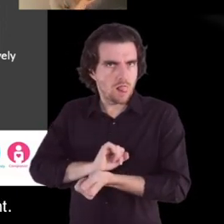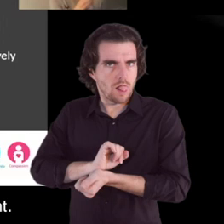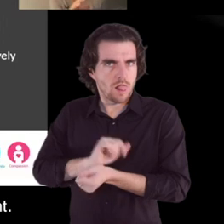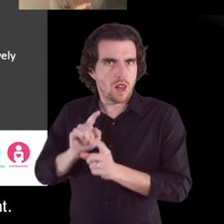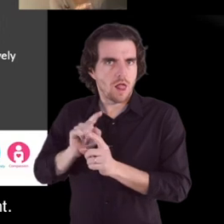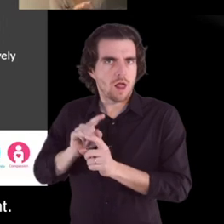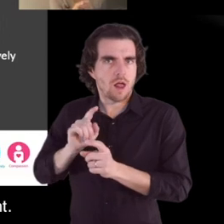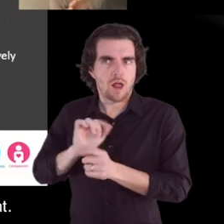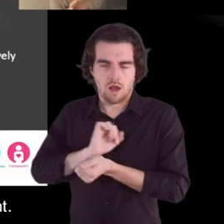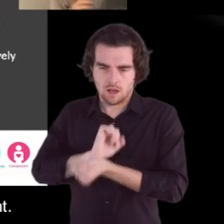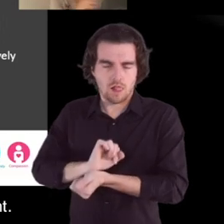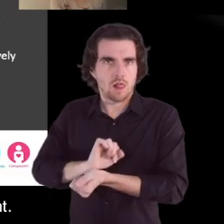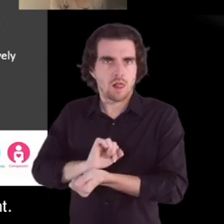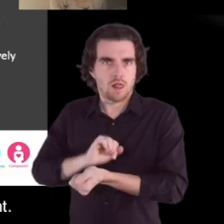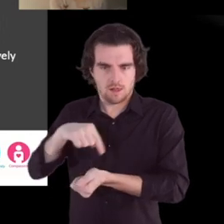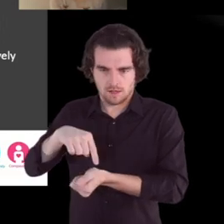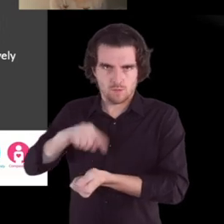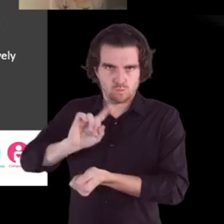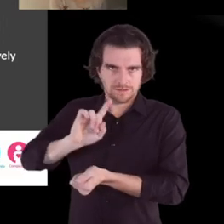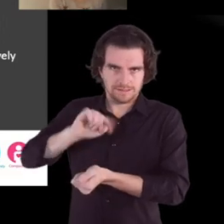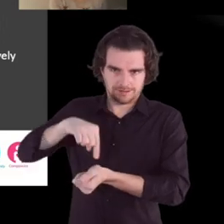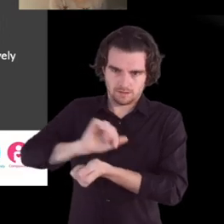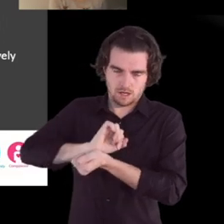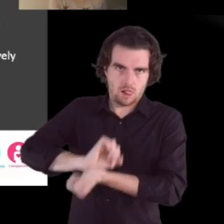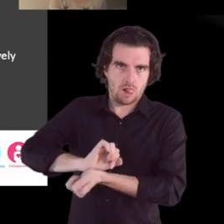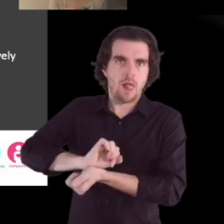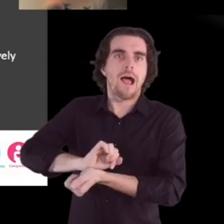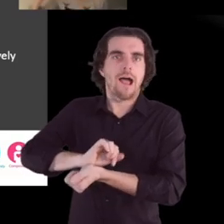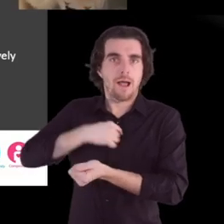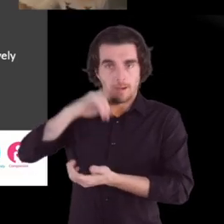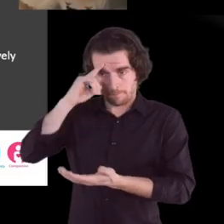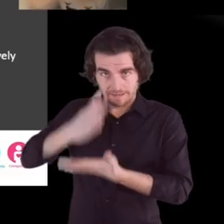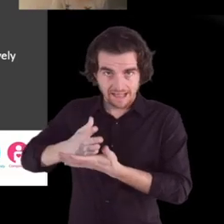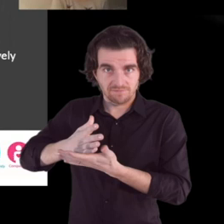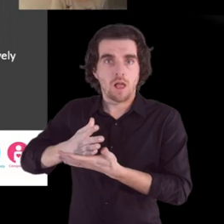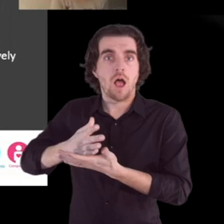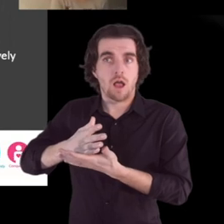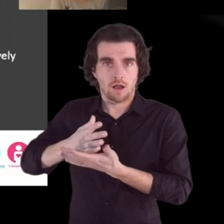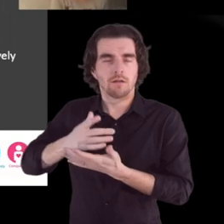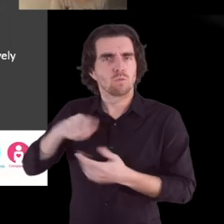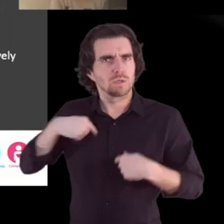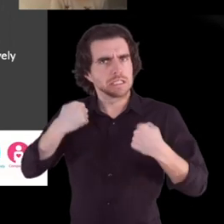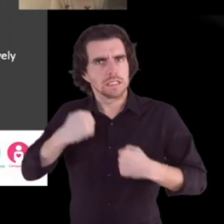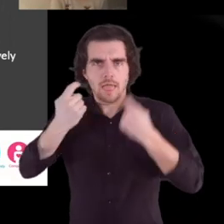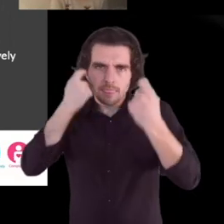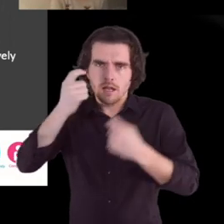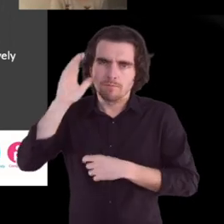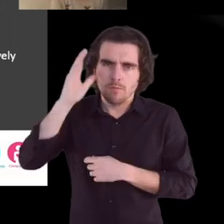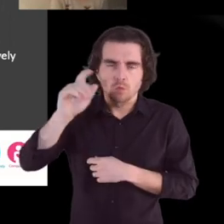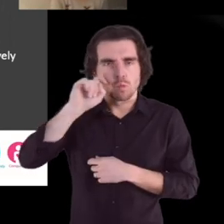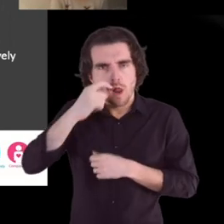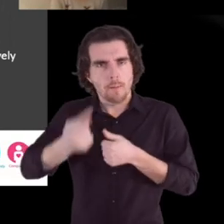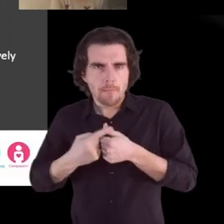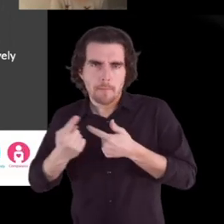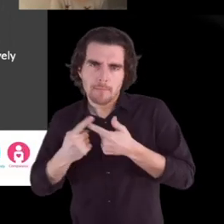we all do them to a certain extent. So the first one is prediction. So believing that we know what is going to happen in the future. You know, just think to yourself,